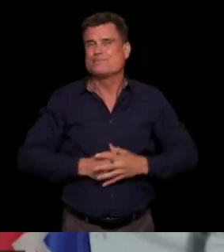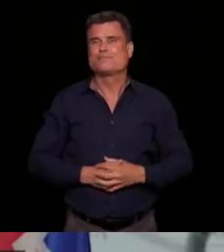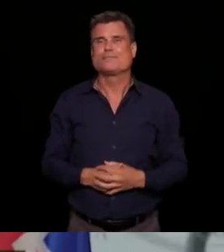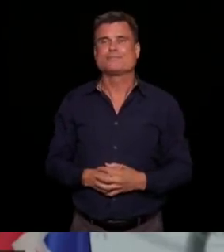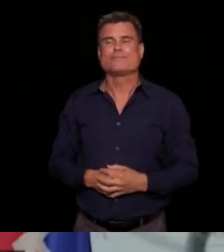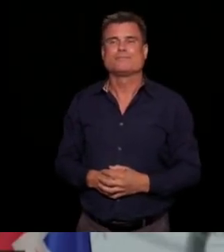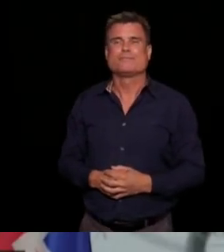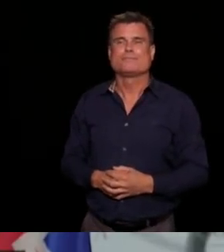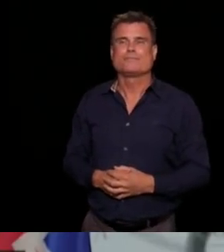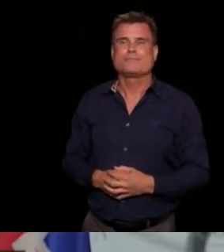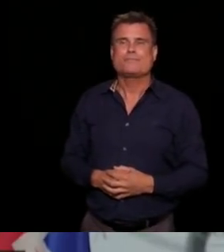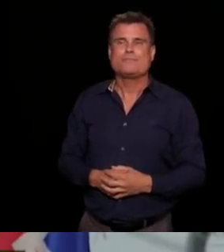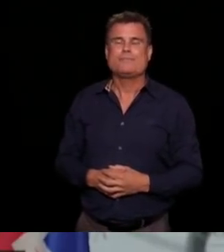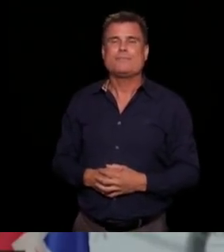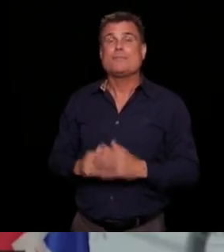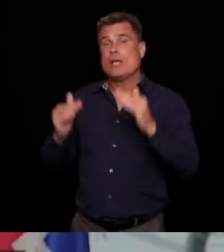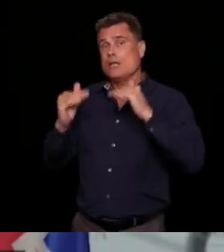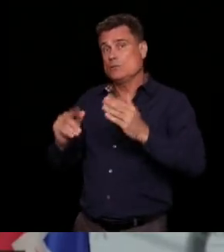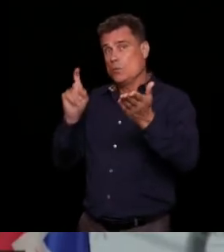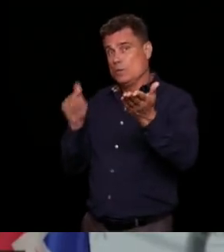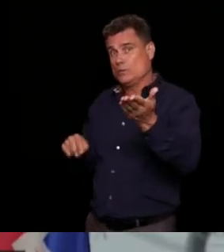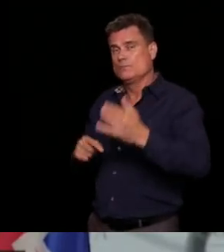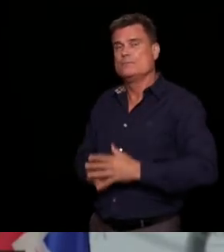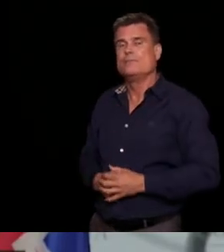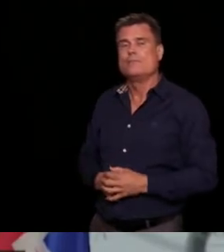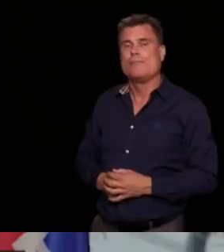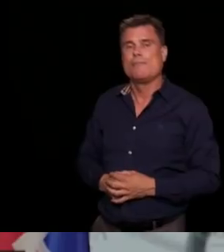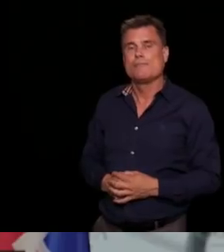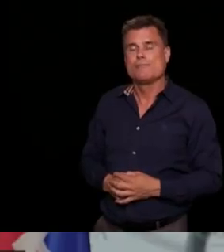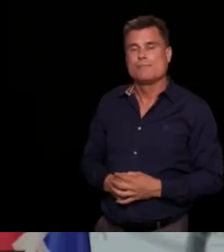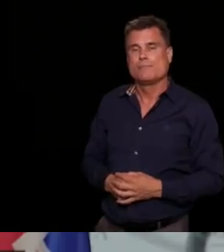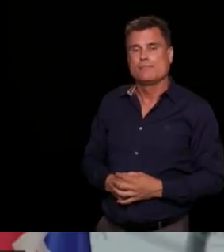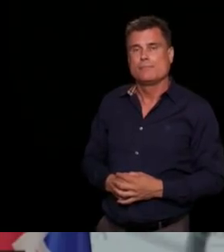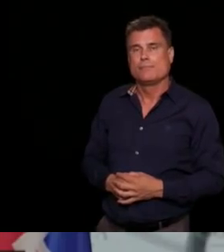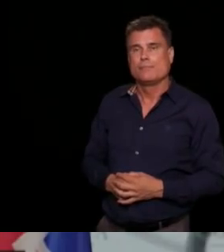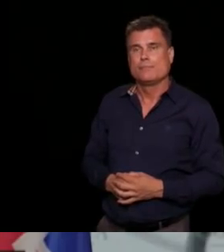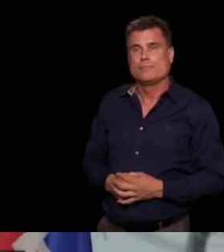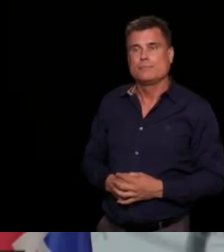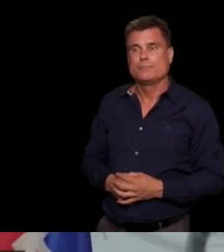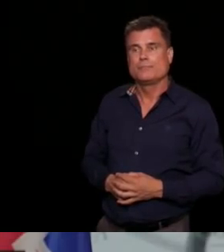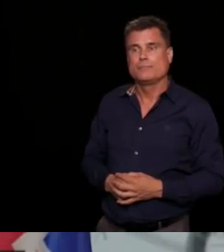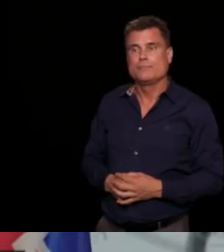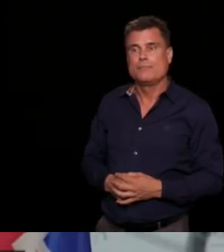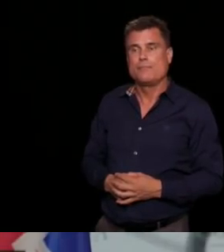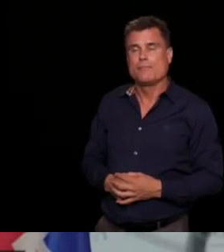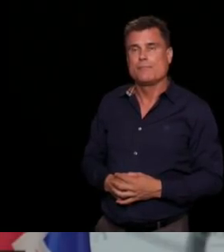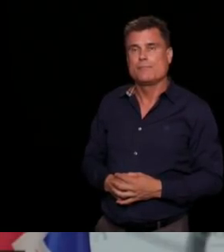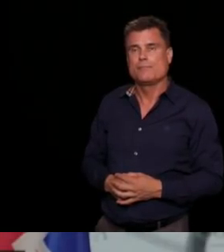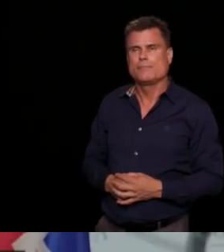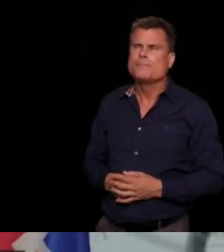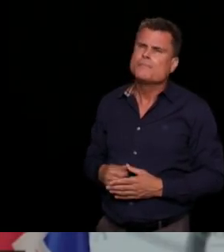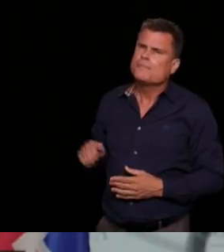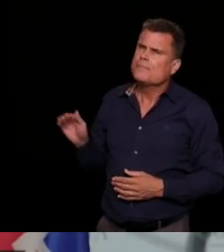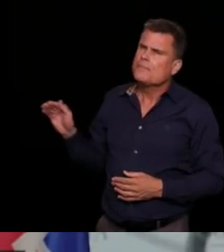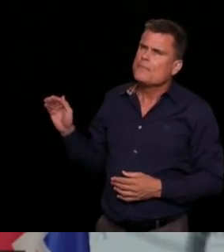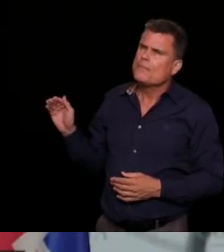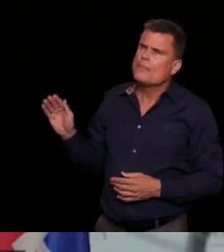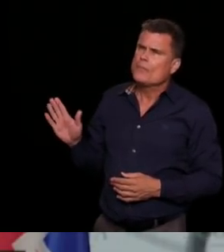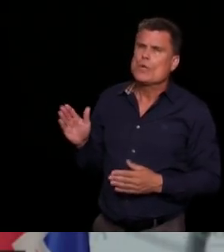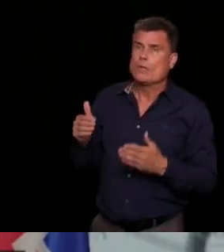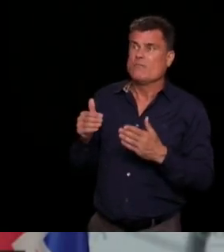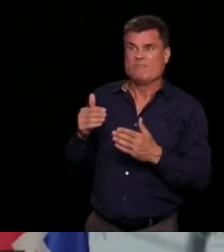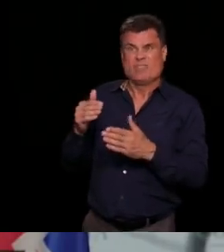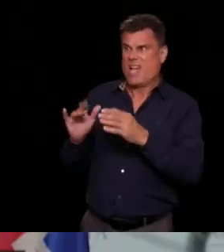Laura? Hi, so you mentioned that the new cases today are largely people in the ages